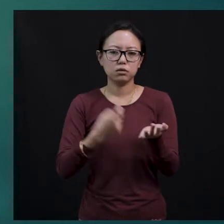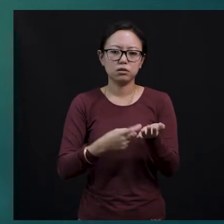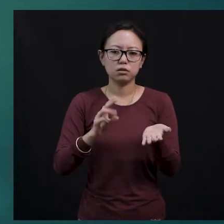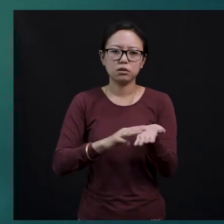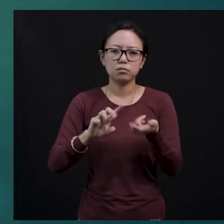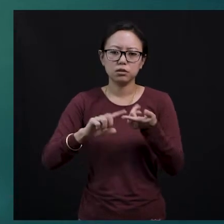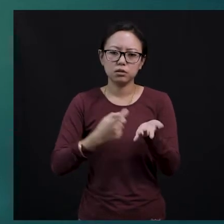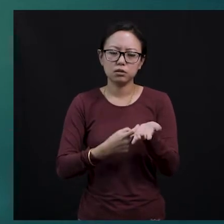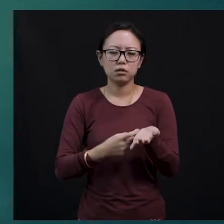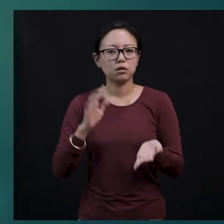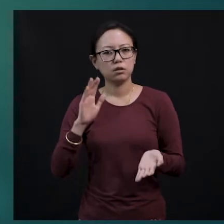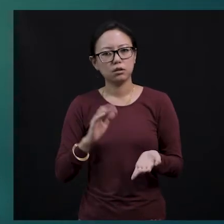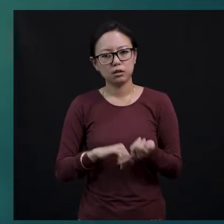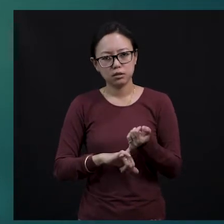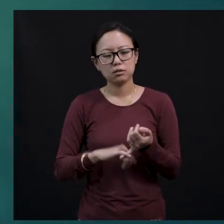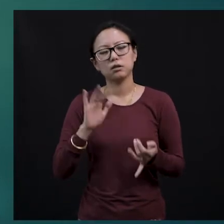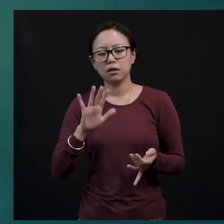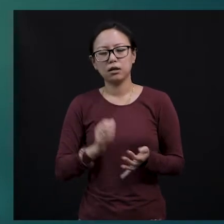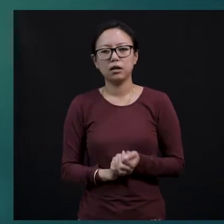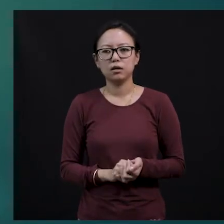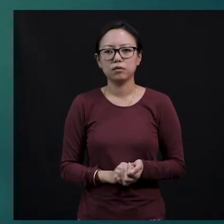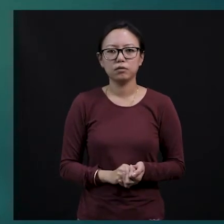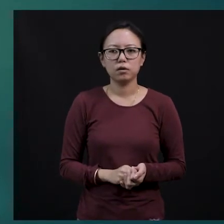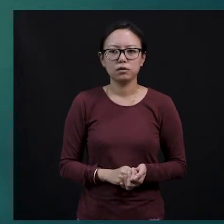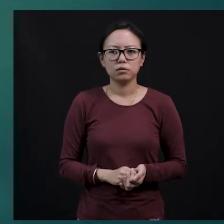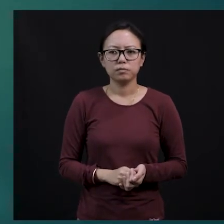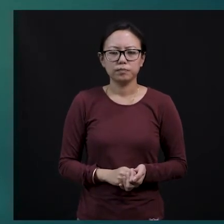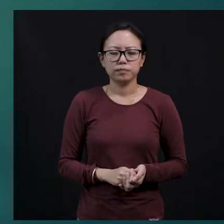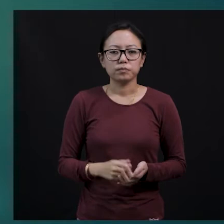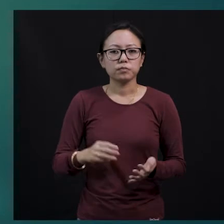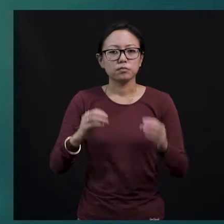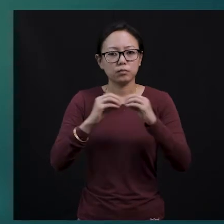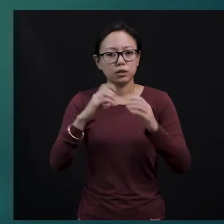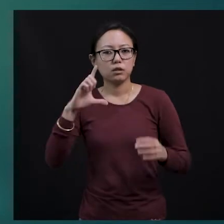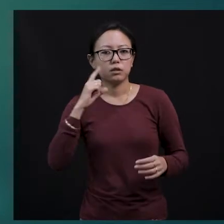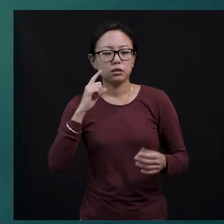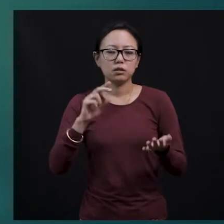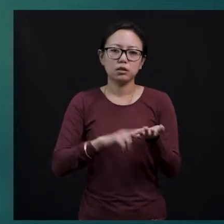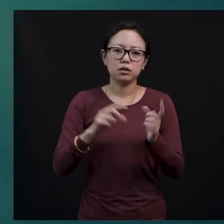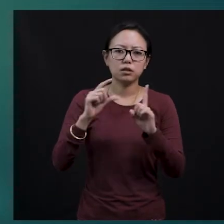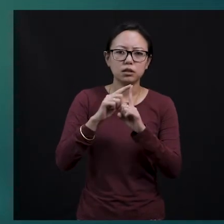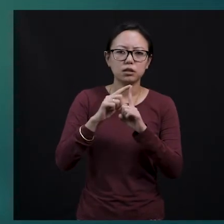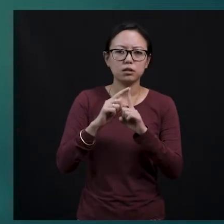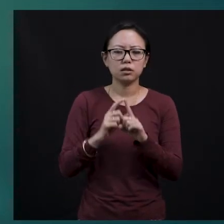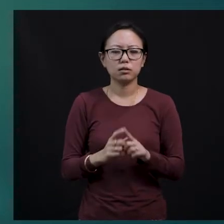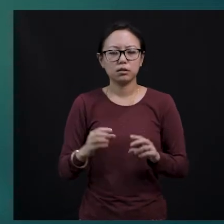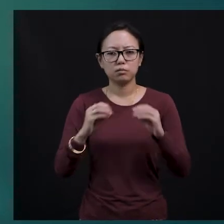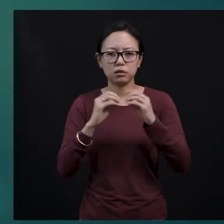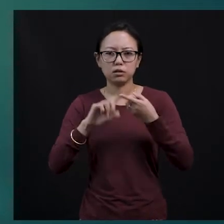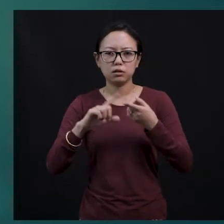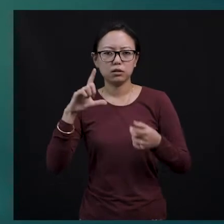society that was full of dogmas, there was full of blind beliefs, to start believing in scientific